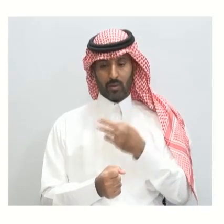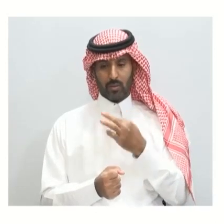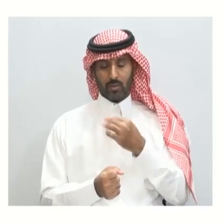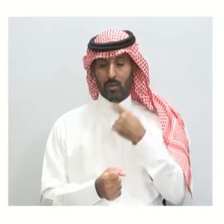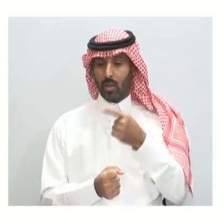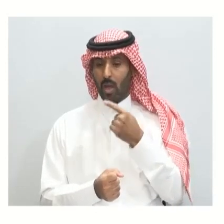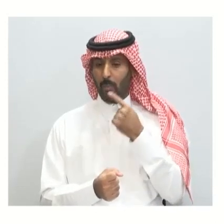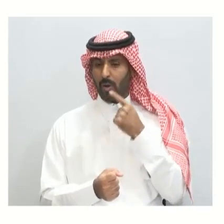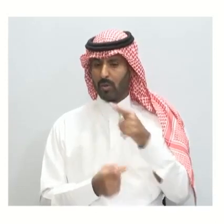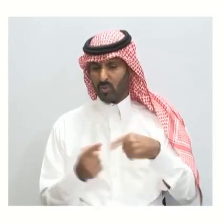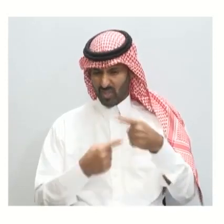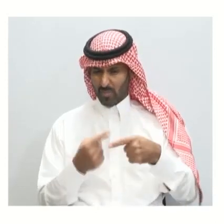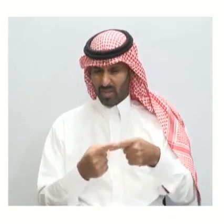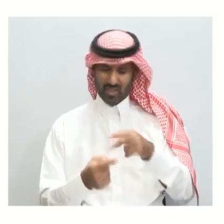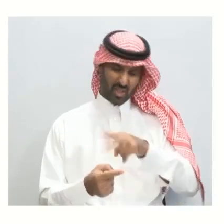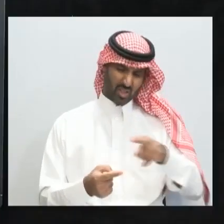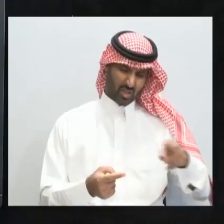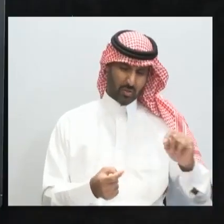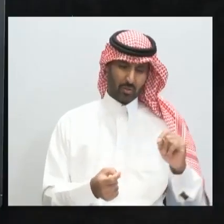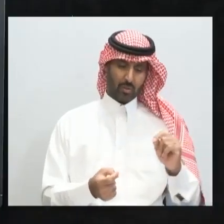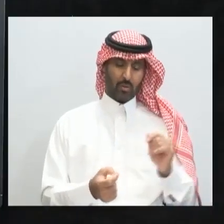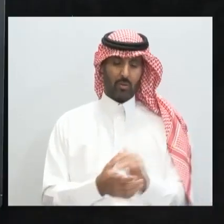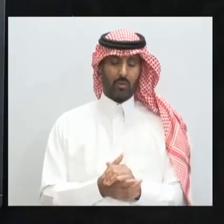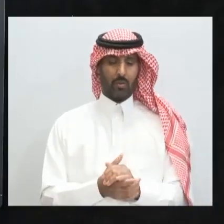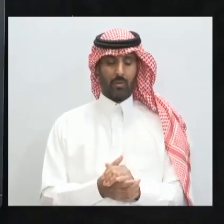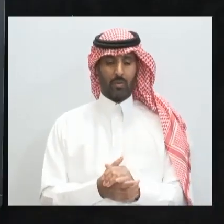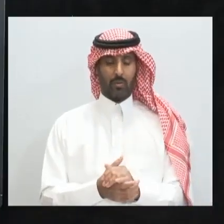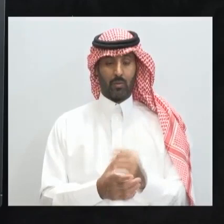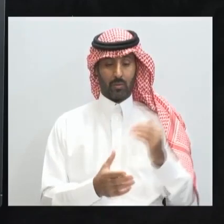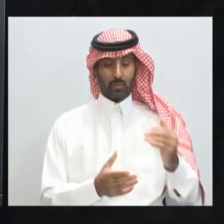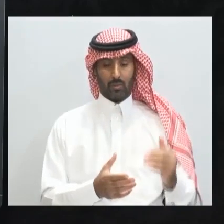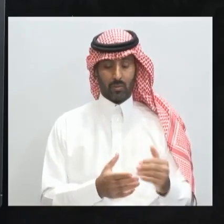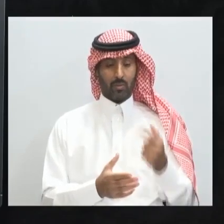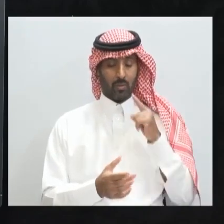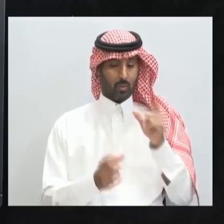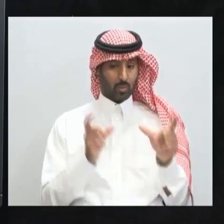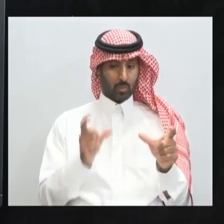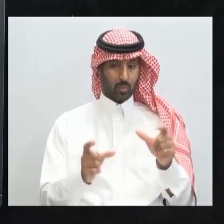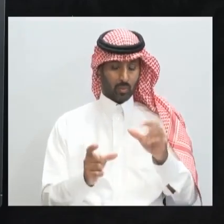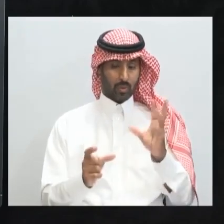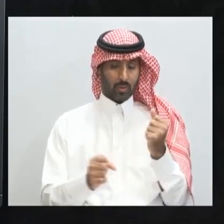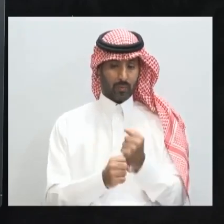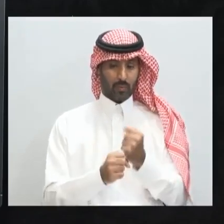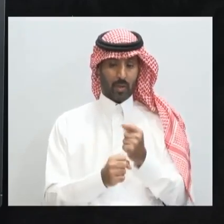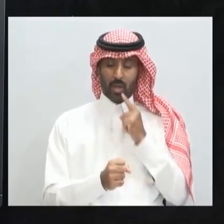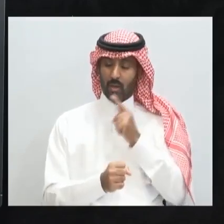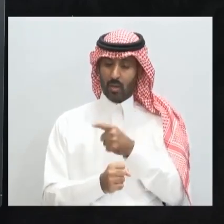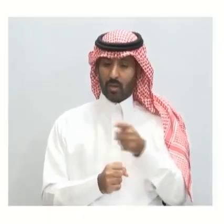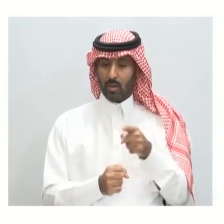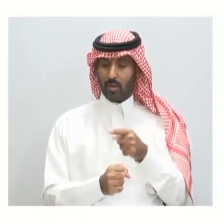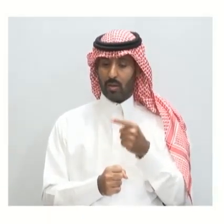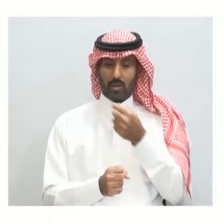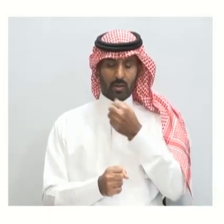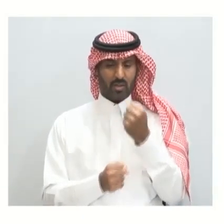talk about continual changes. And don't forget that also we use the two here, adverbs. Now, what